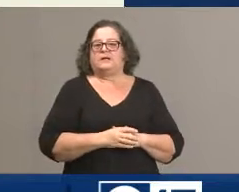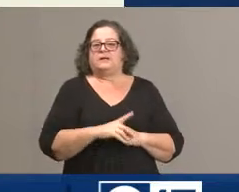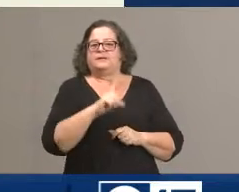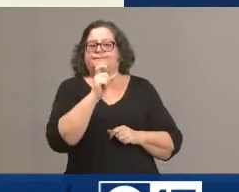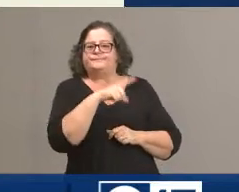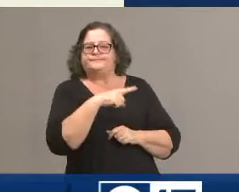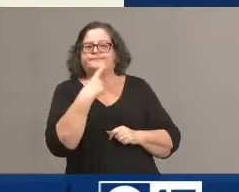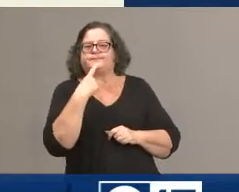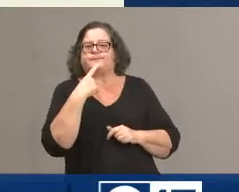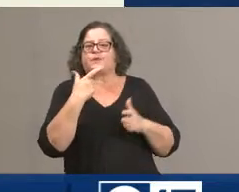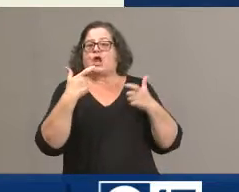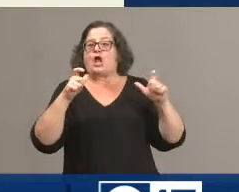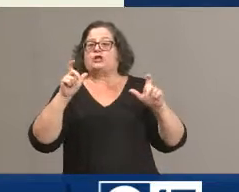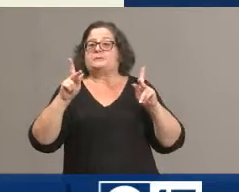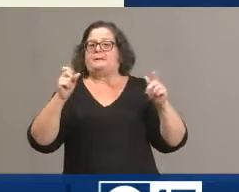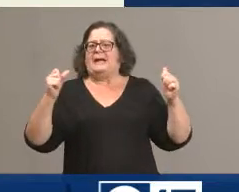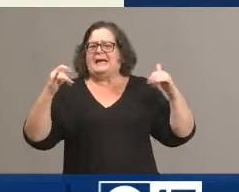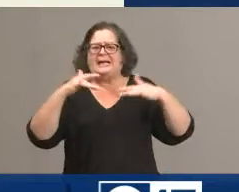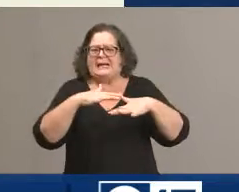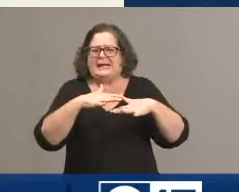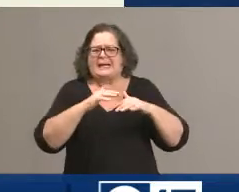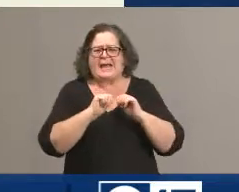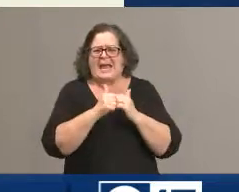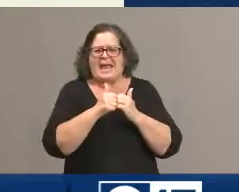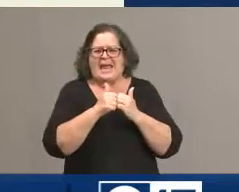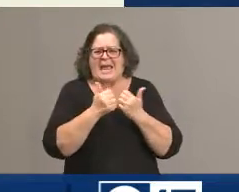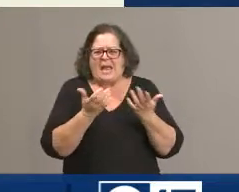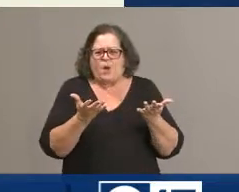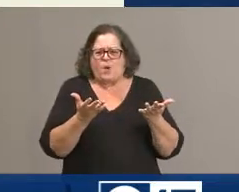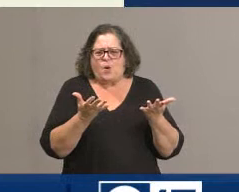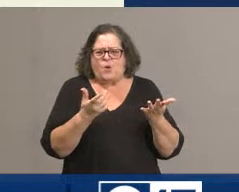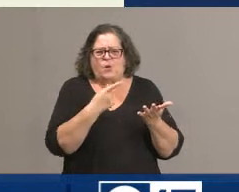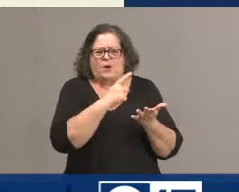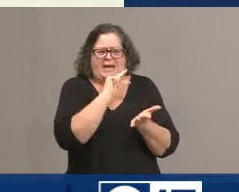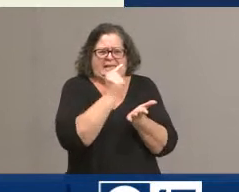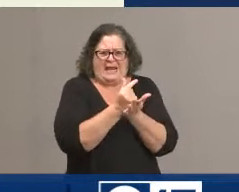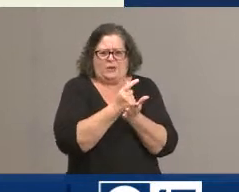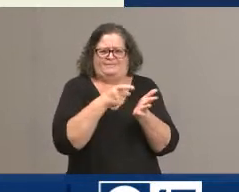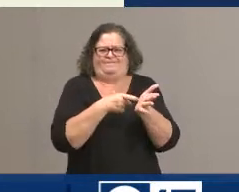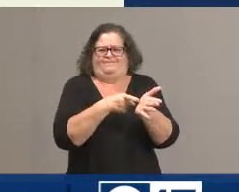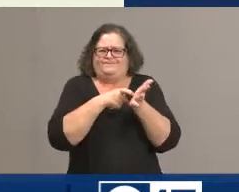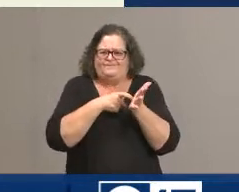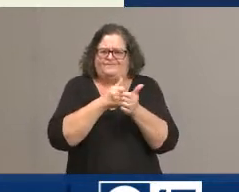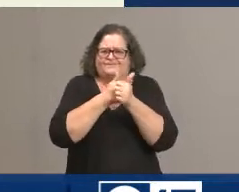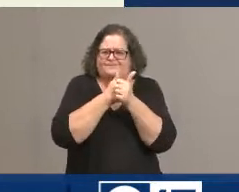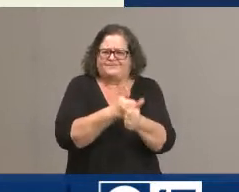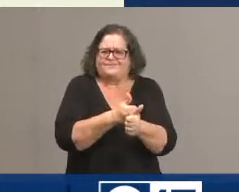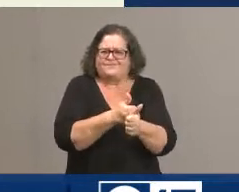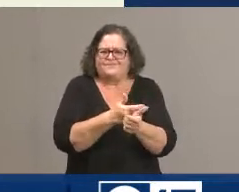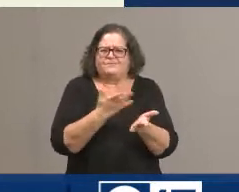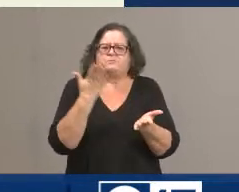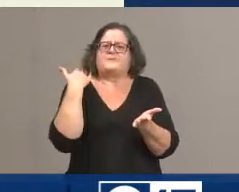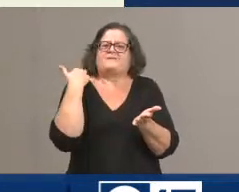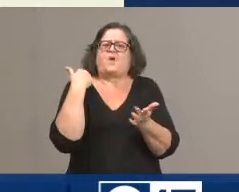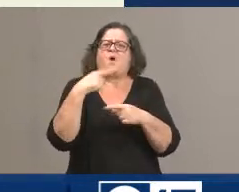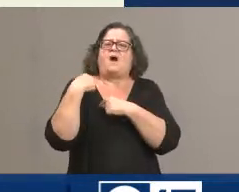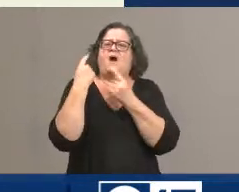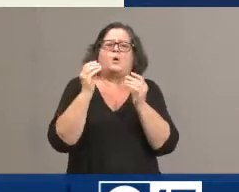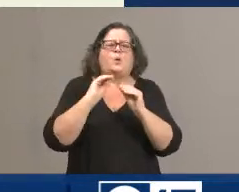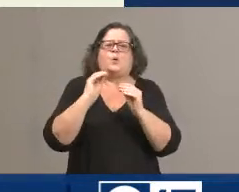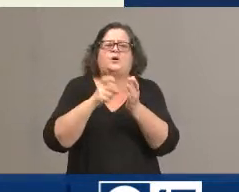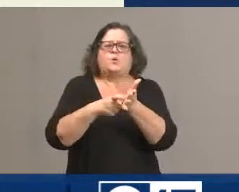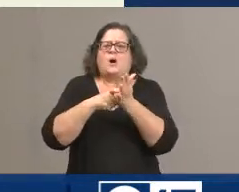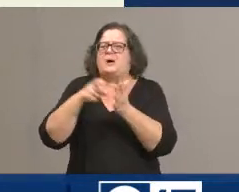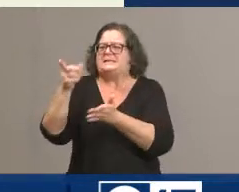going to be enforced? Again, you've not shown a big willingness to go out there and enforce these measures. I think you've seen a change